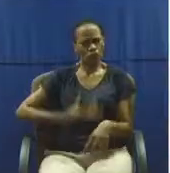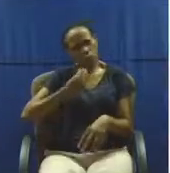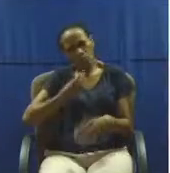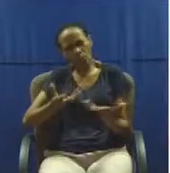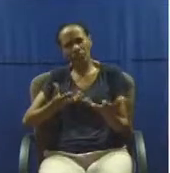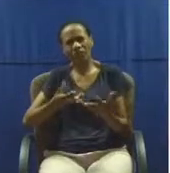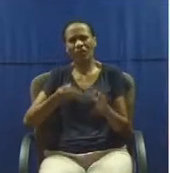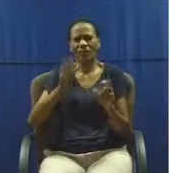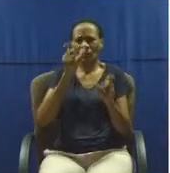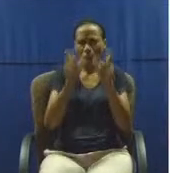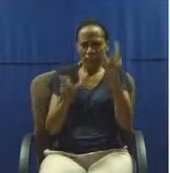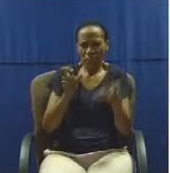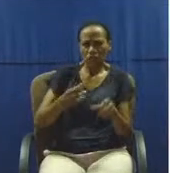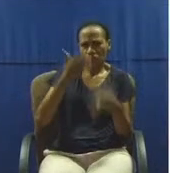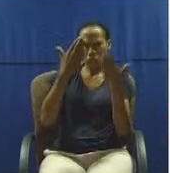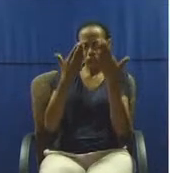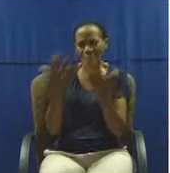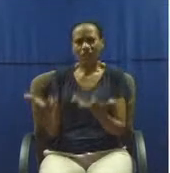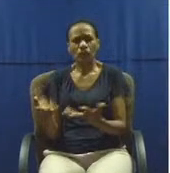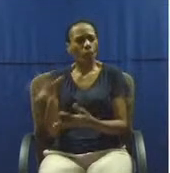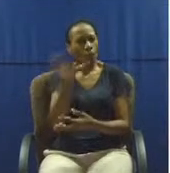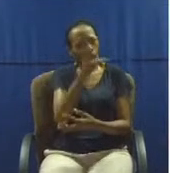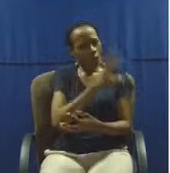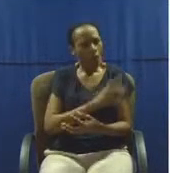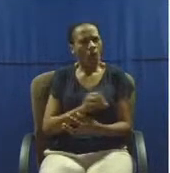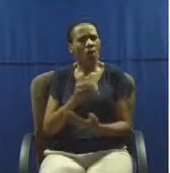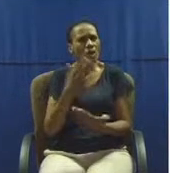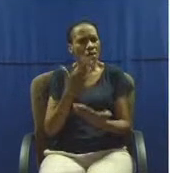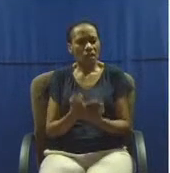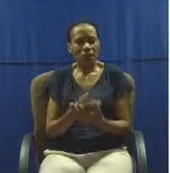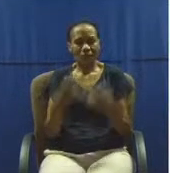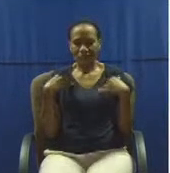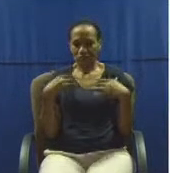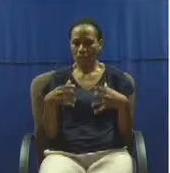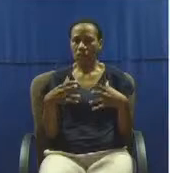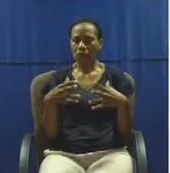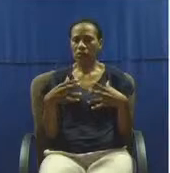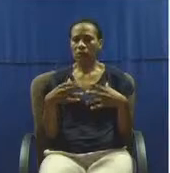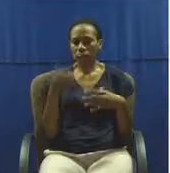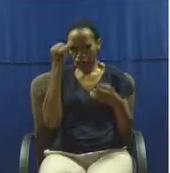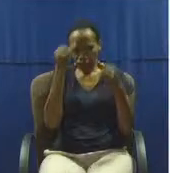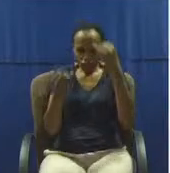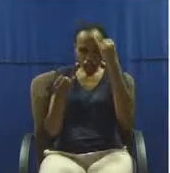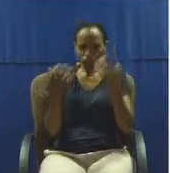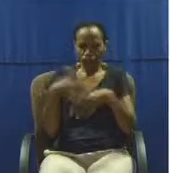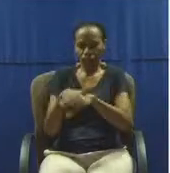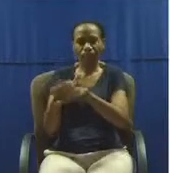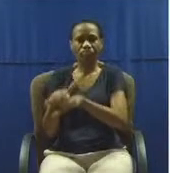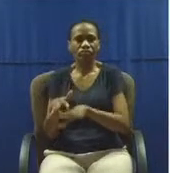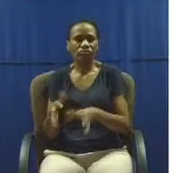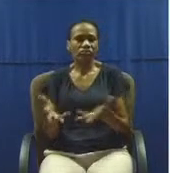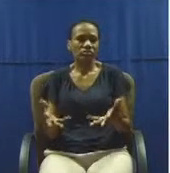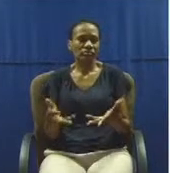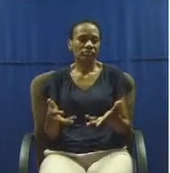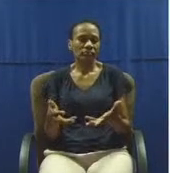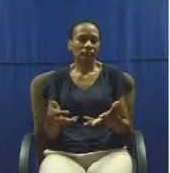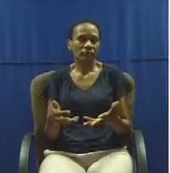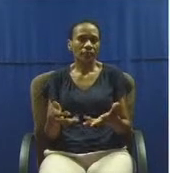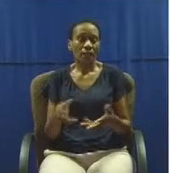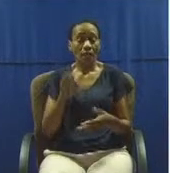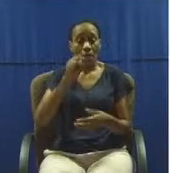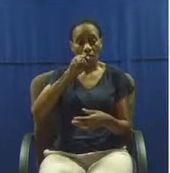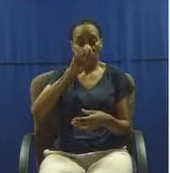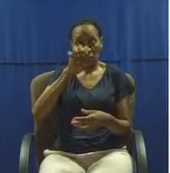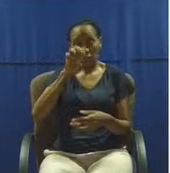among students, and to convert job seekers to being job creators. SEDA